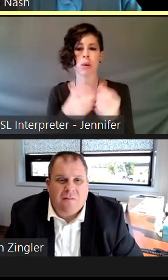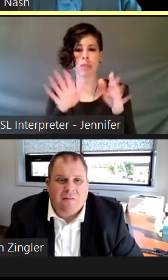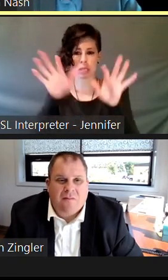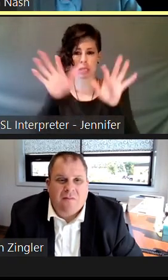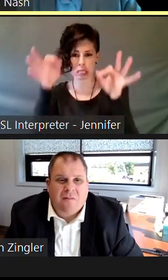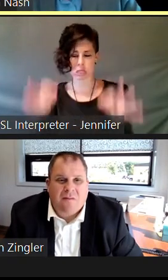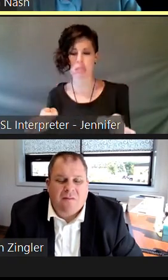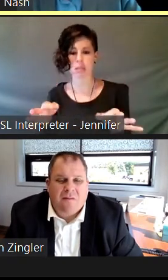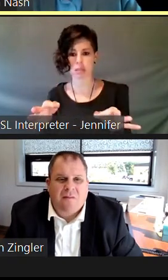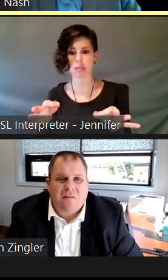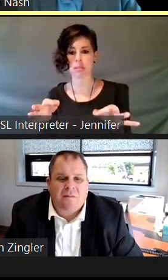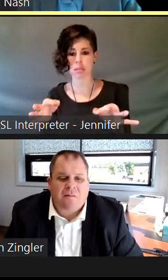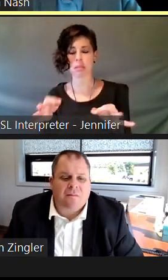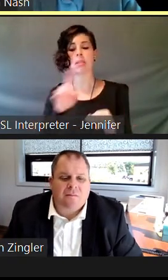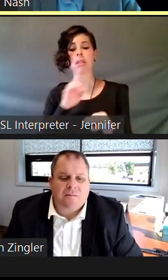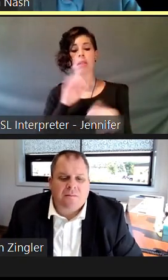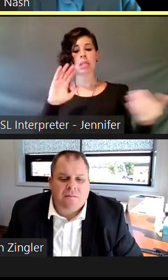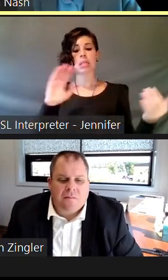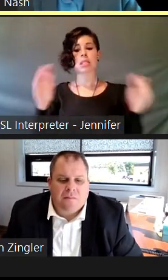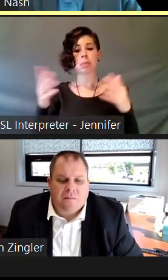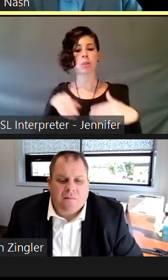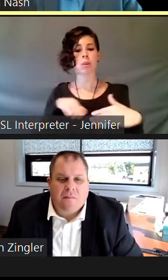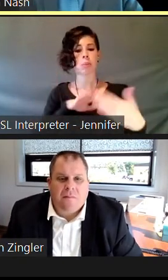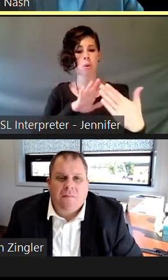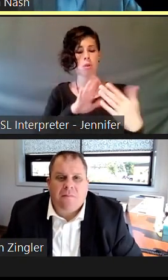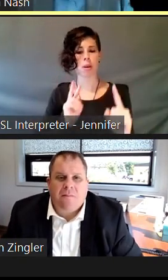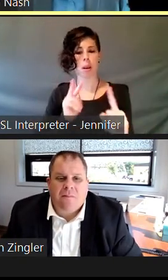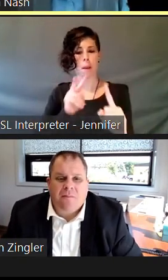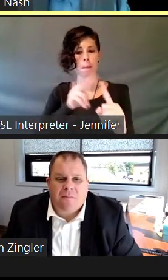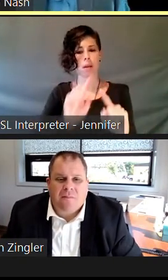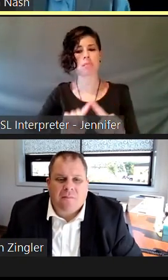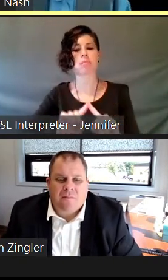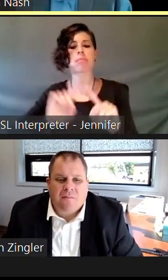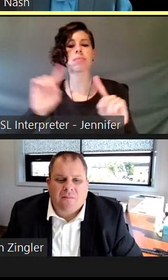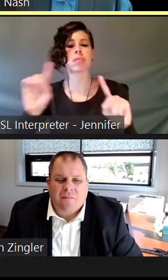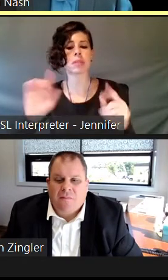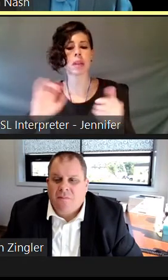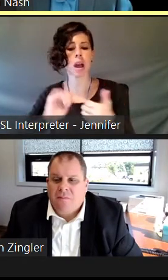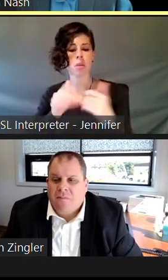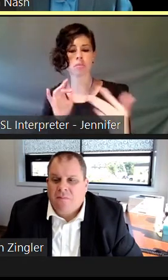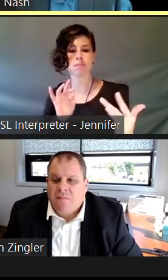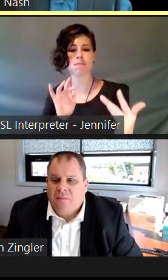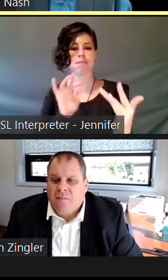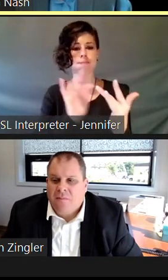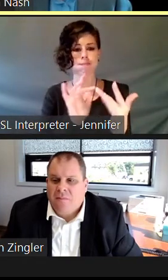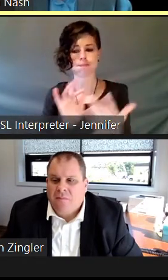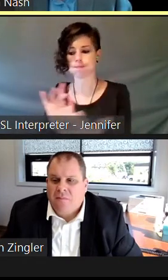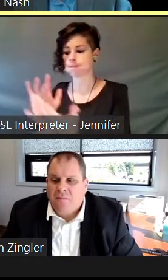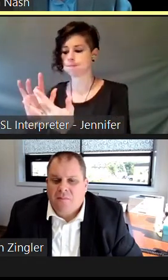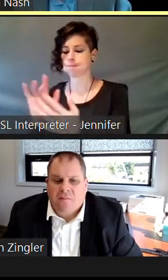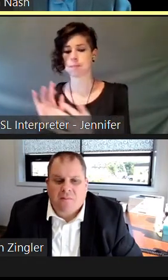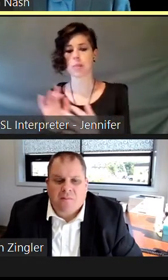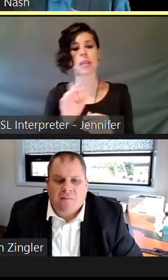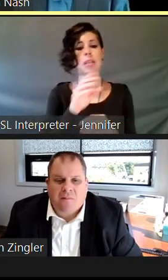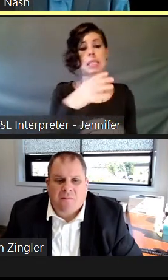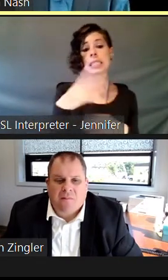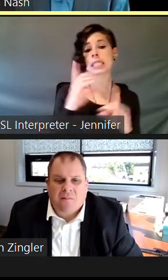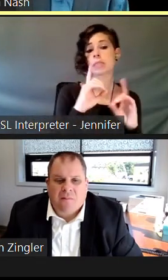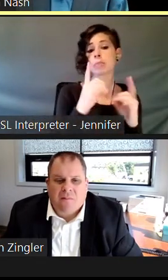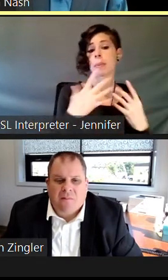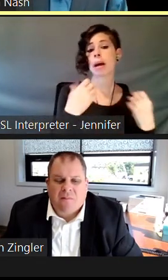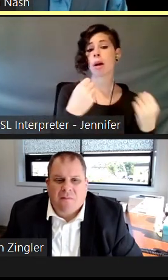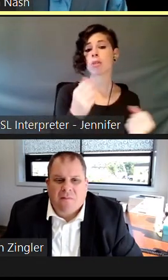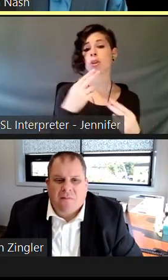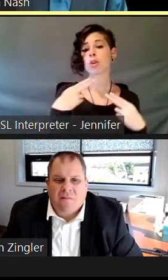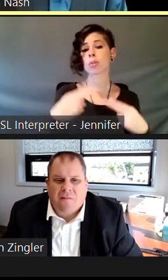a very similar approach, just applied differently, to reaching out to the Department of Health and Human Services and saying, okay, guys, you're